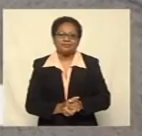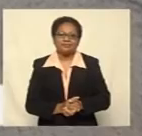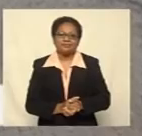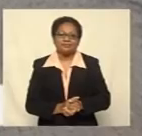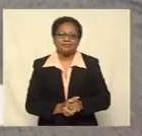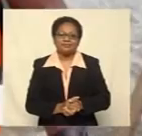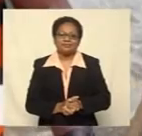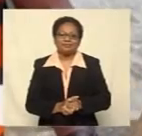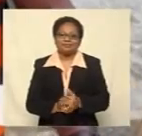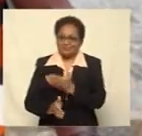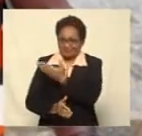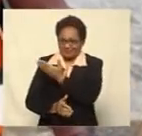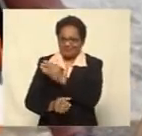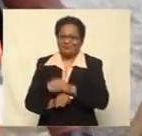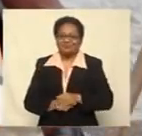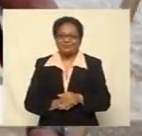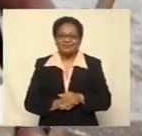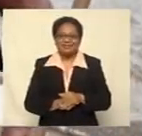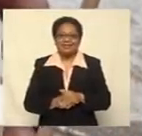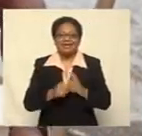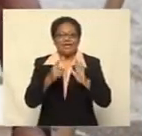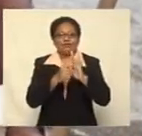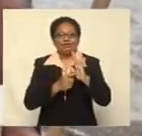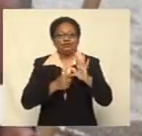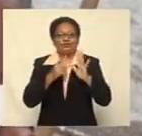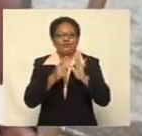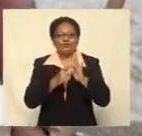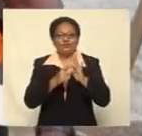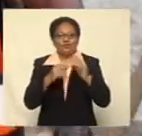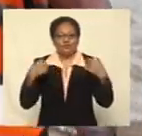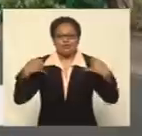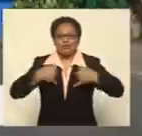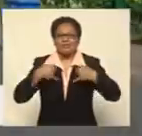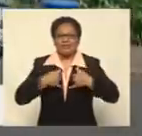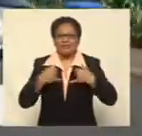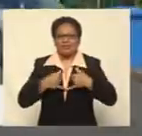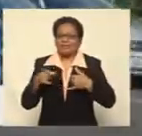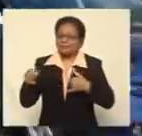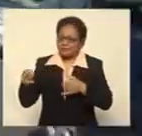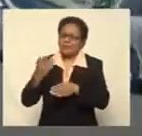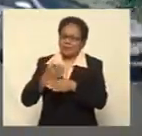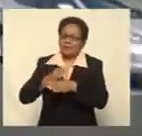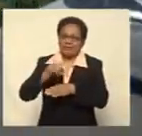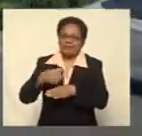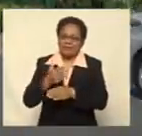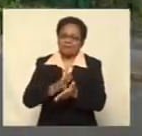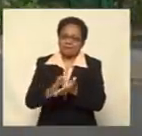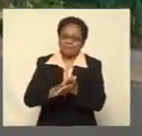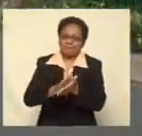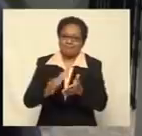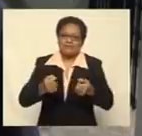This is Joseph Turiva's daily routine, keeping the streets of Suva clean. I could